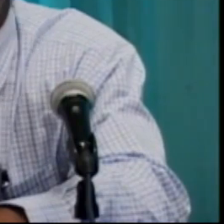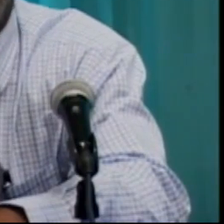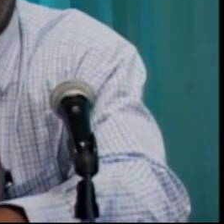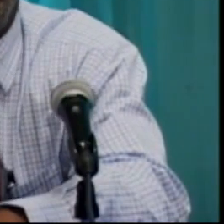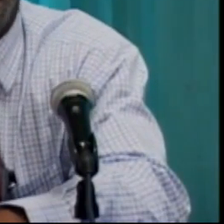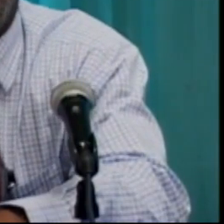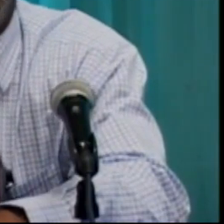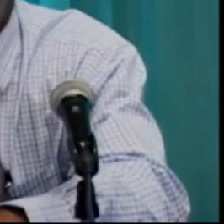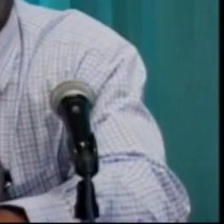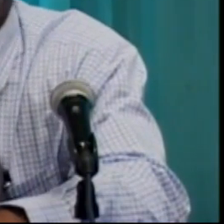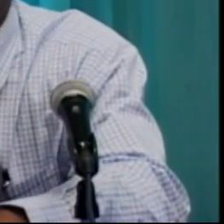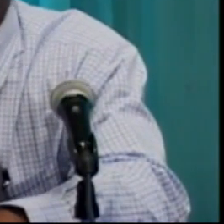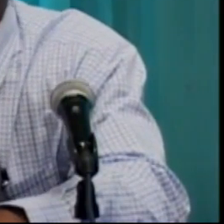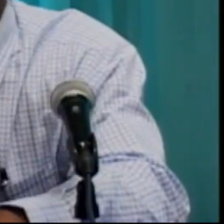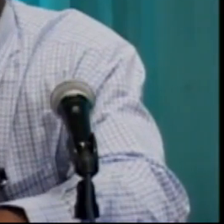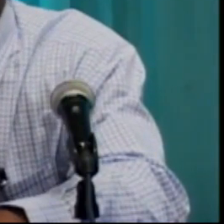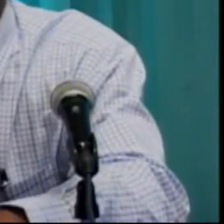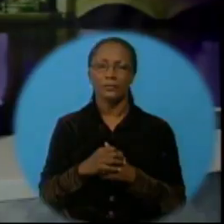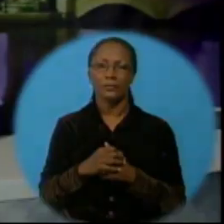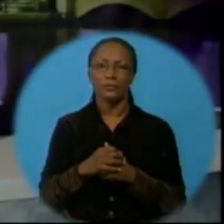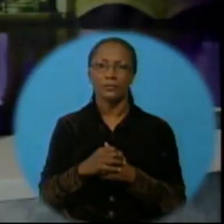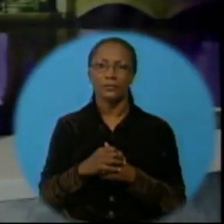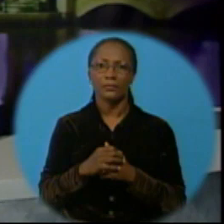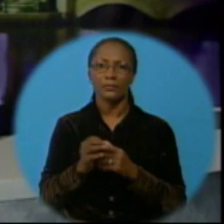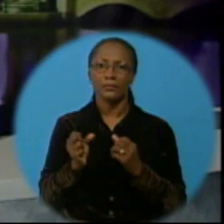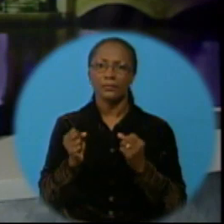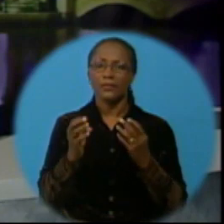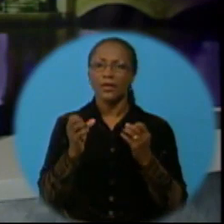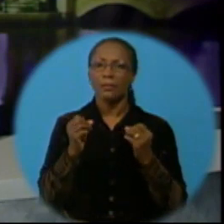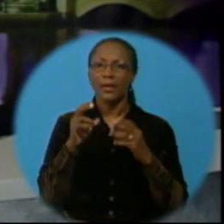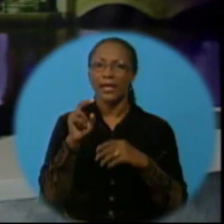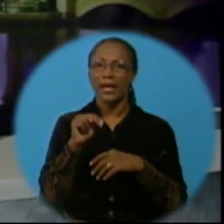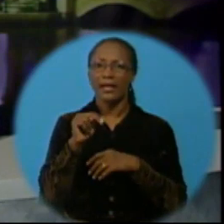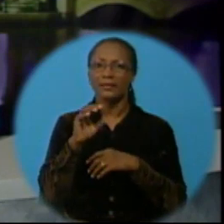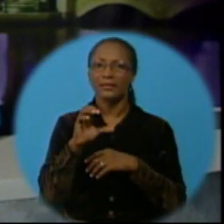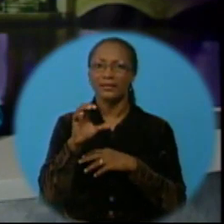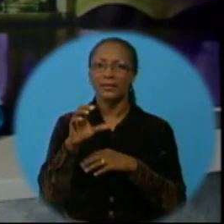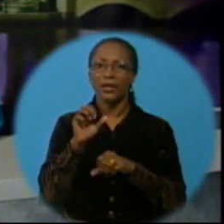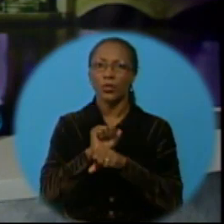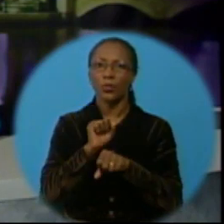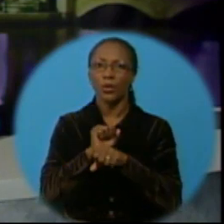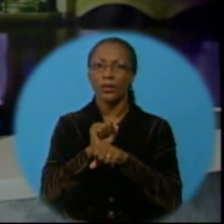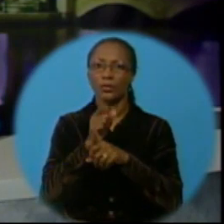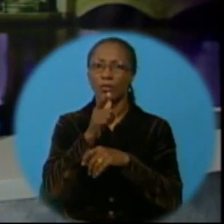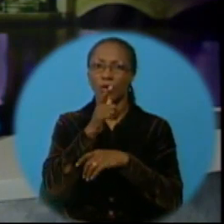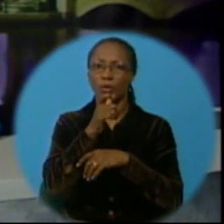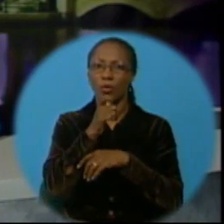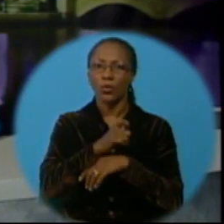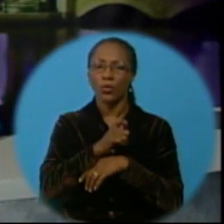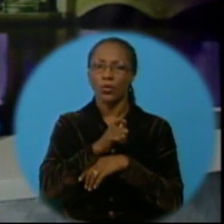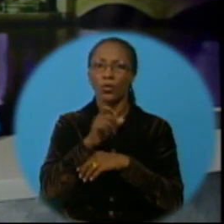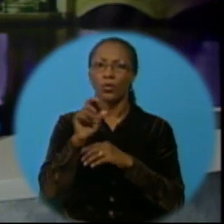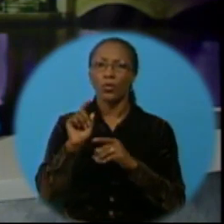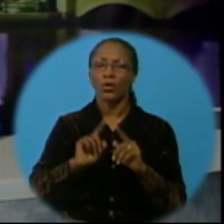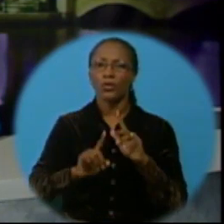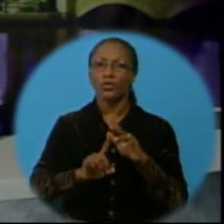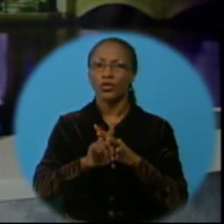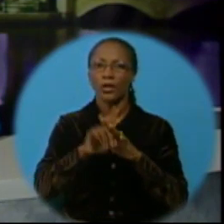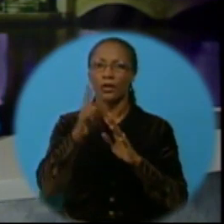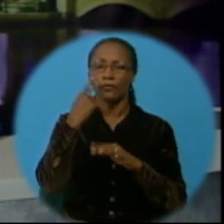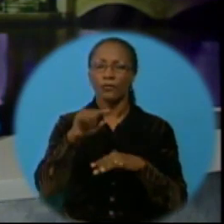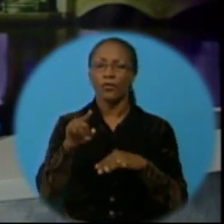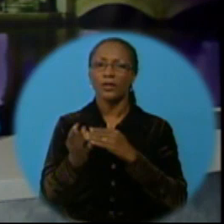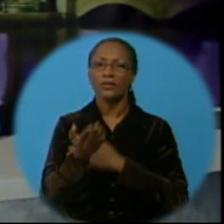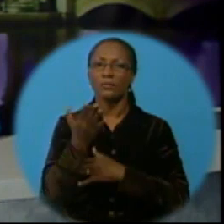in this particular situation. Several NCC workers who turned up for this morning's meeting were also